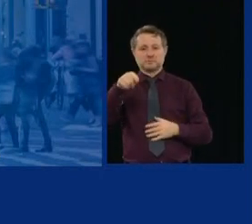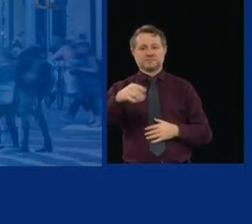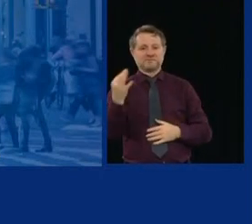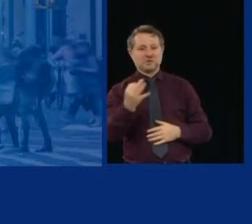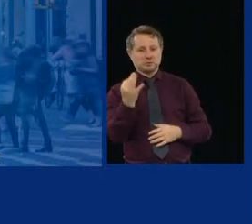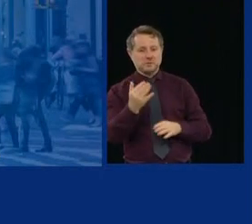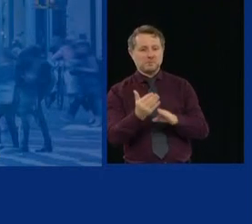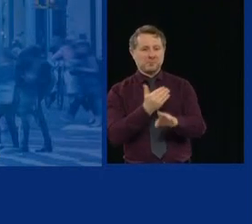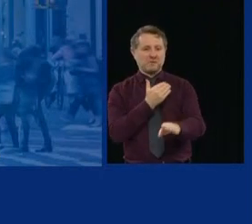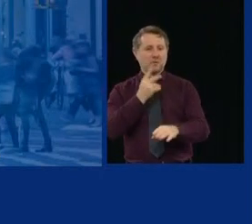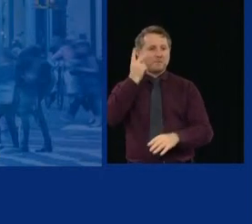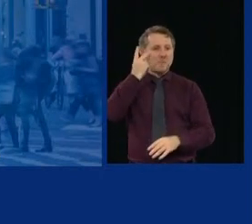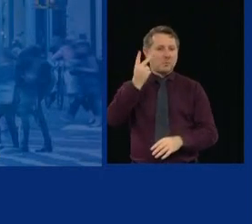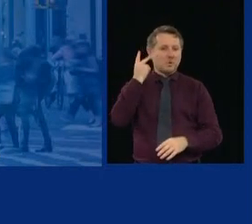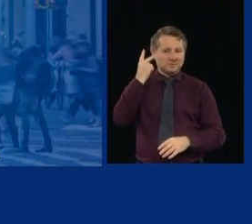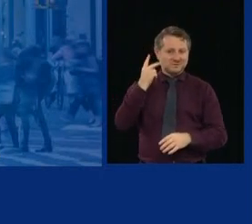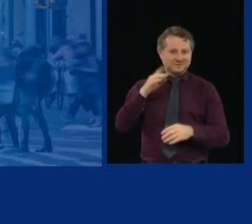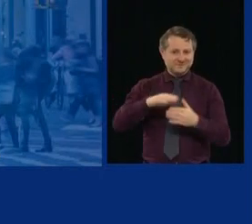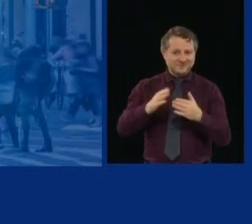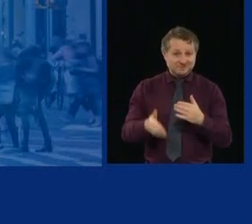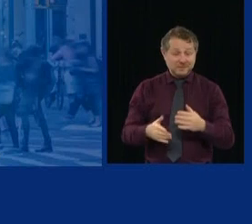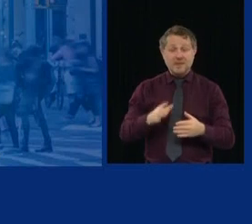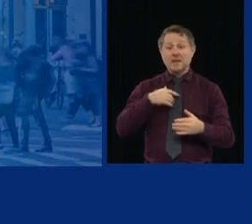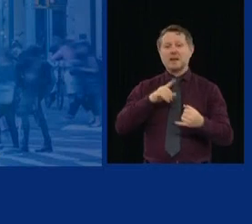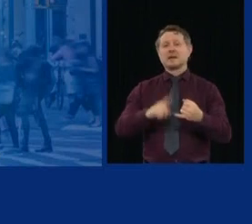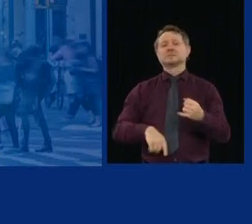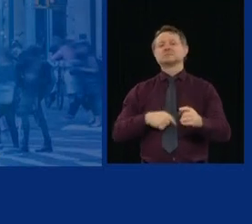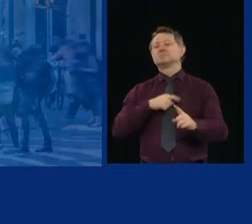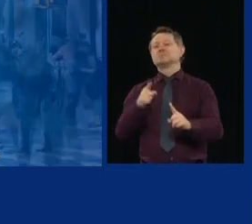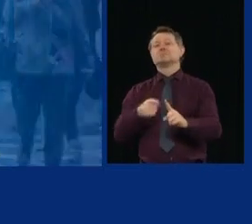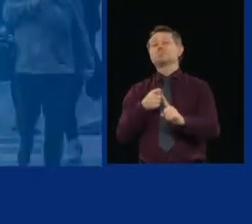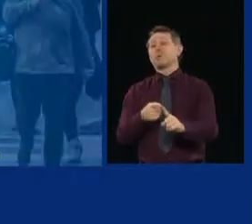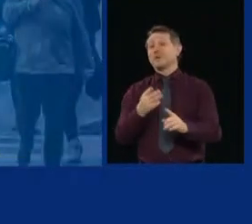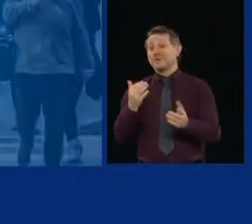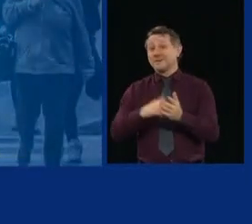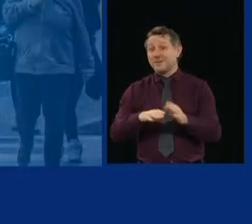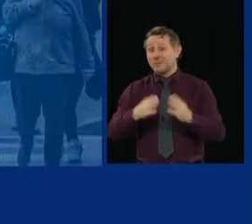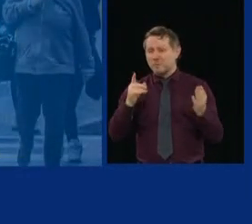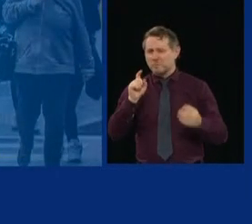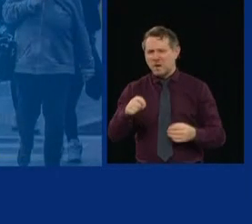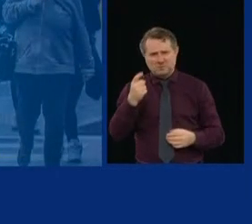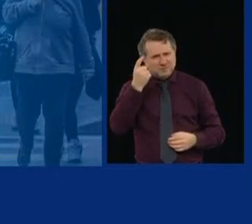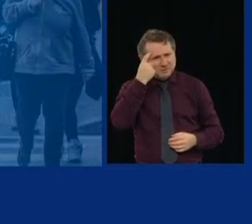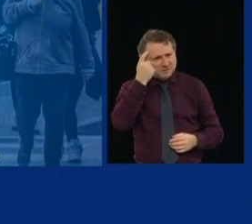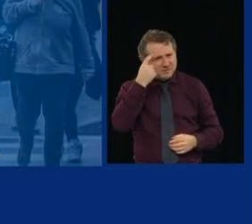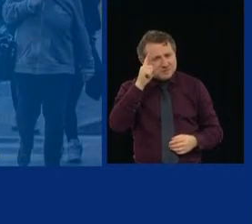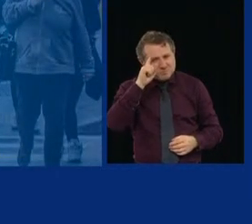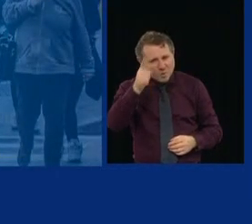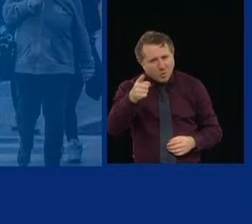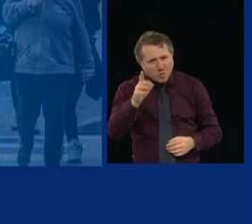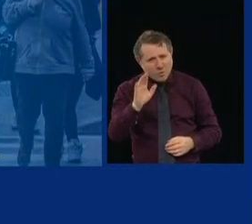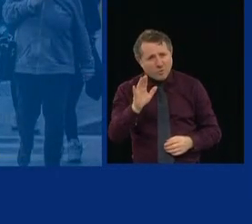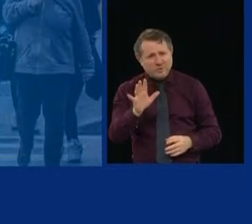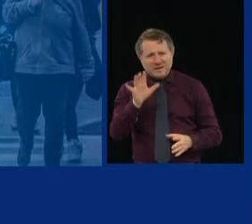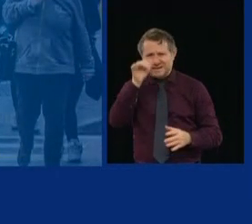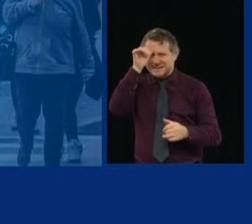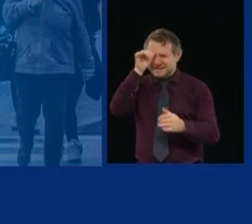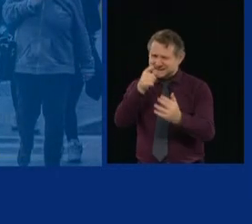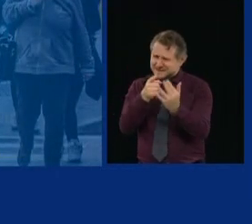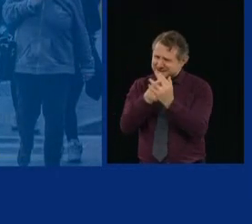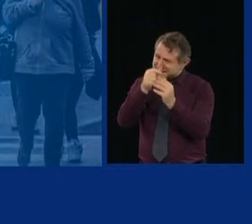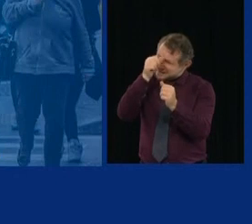point, reopening must be smart, and we have to keep this in focus.